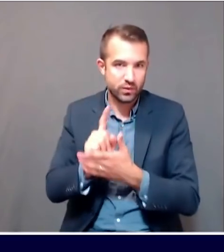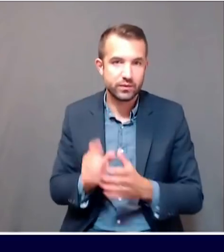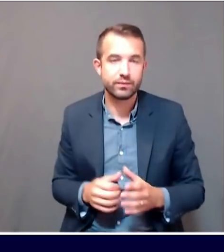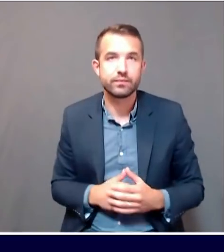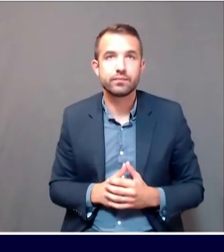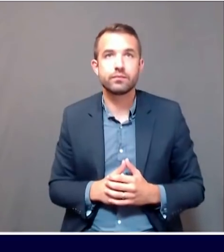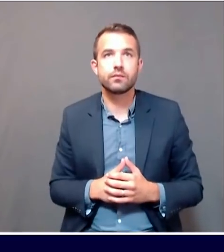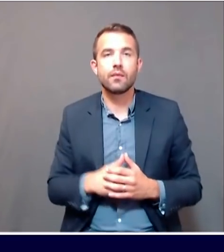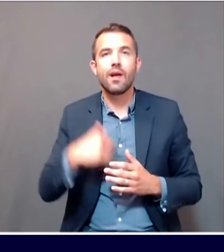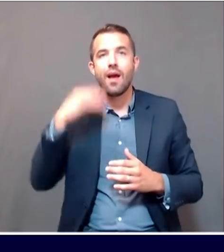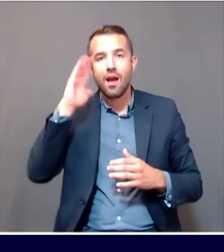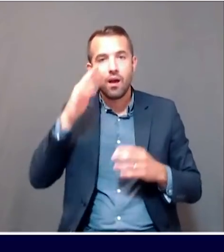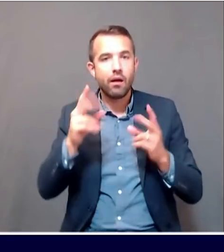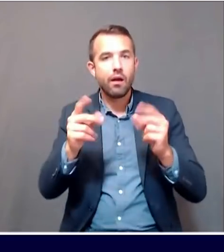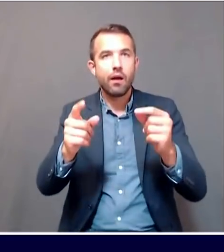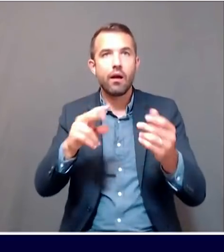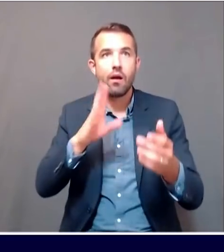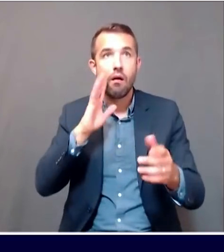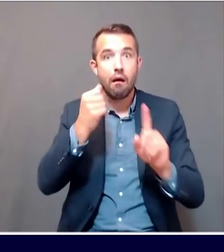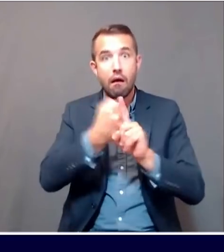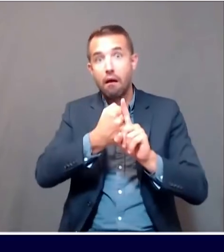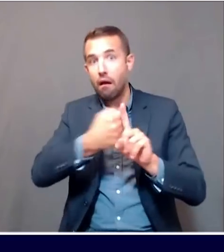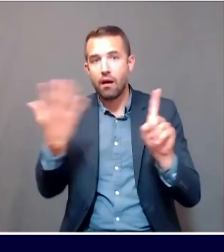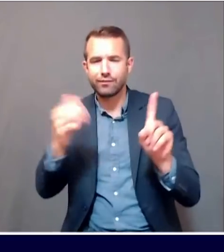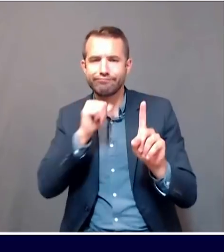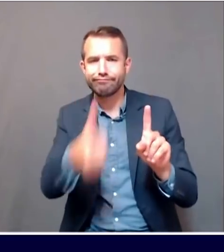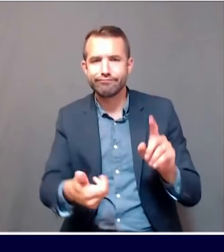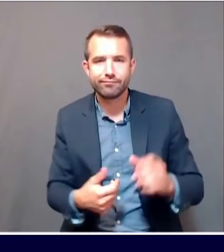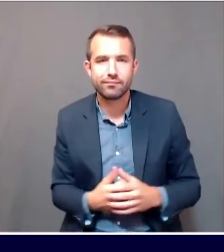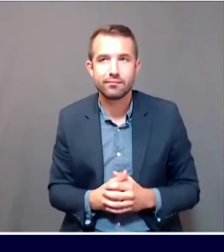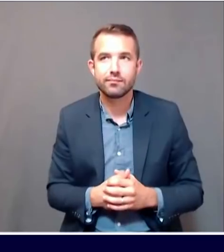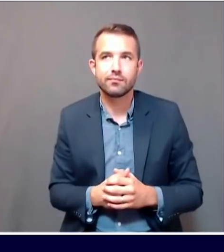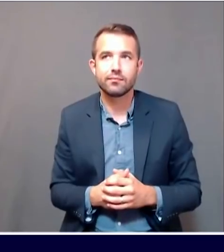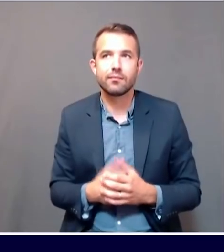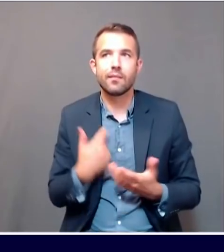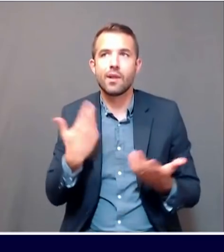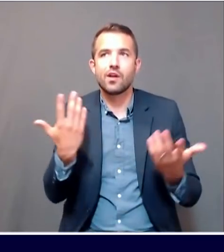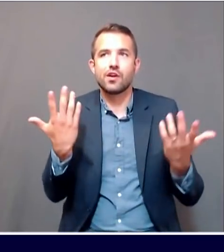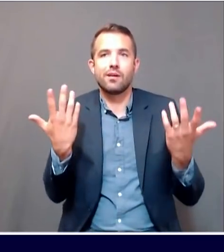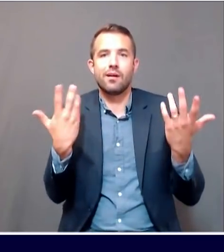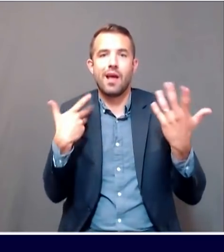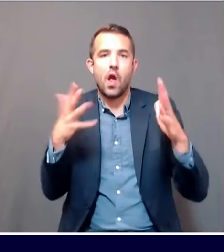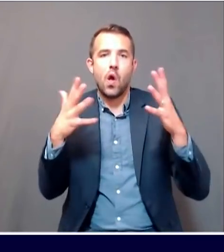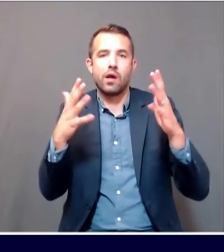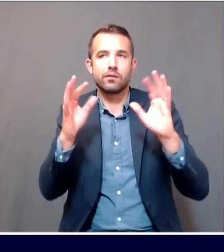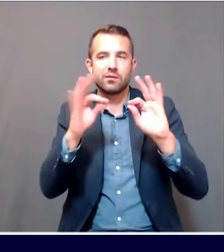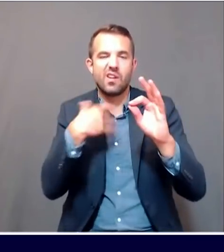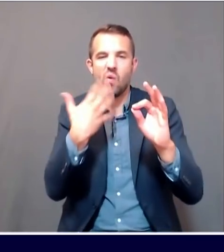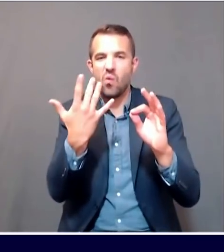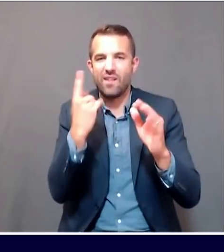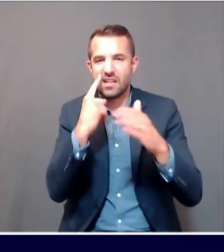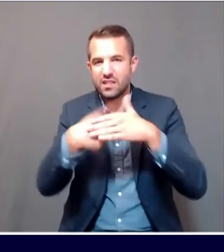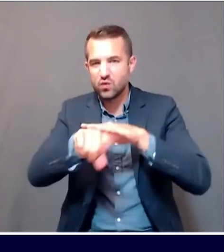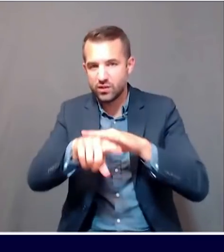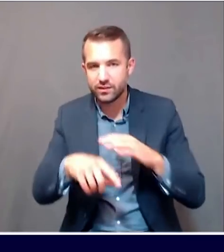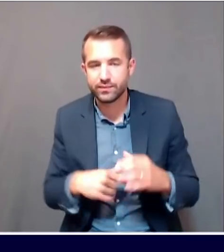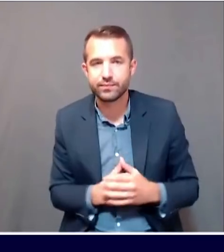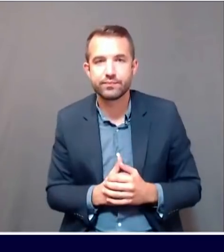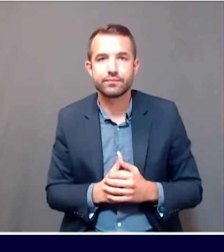into more. Yeah, that does bring up more things, but we can do that next week or Thursday. So lightning round 2 is, you just mentioned